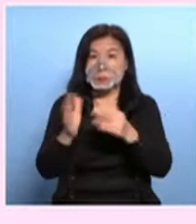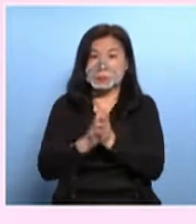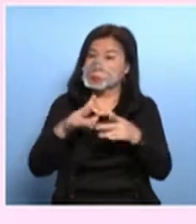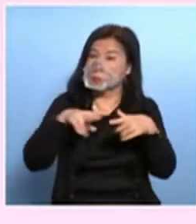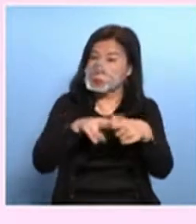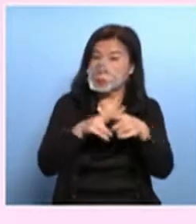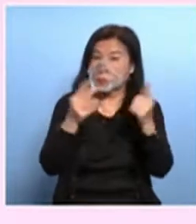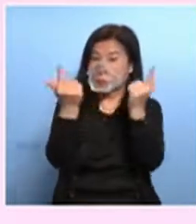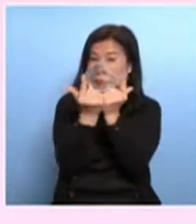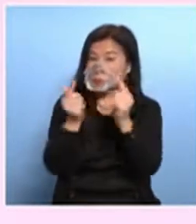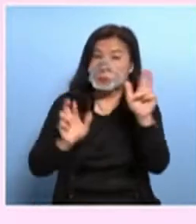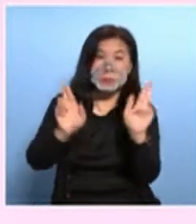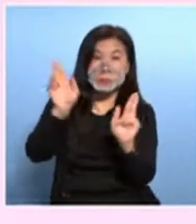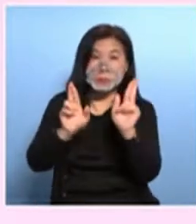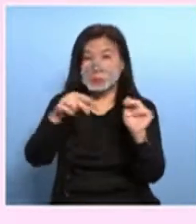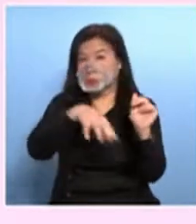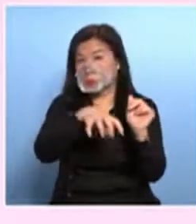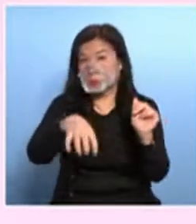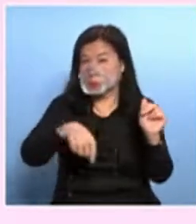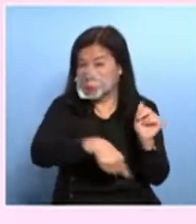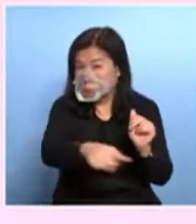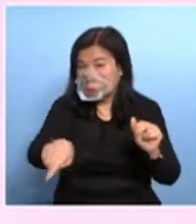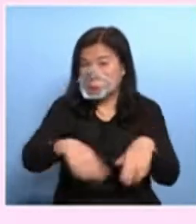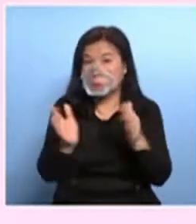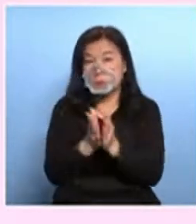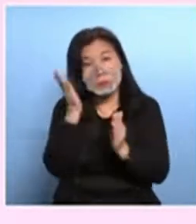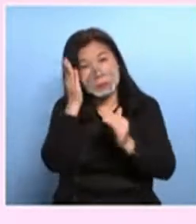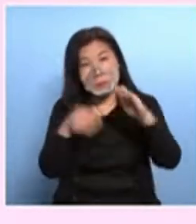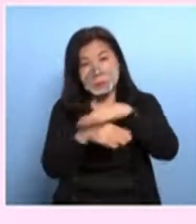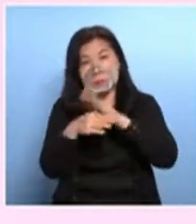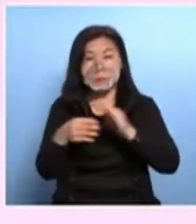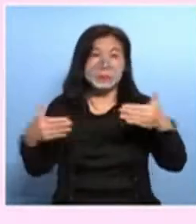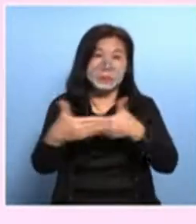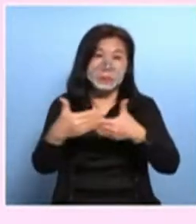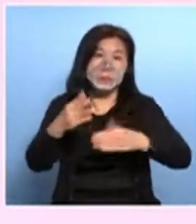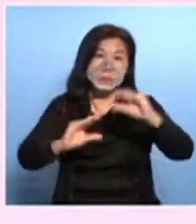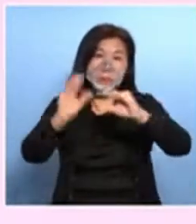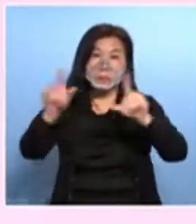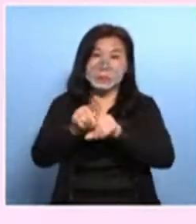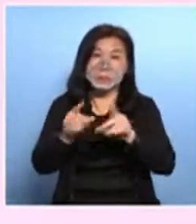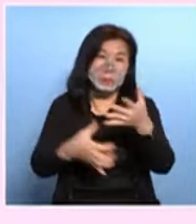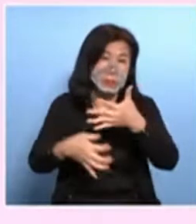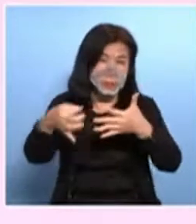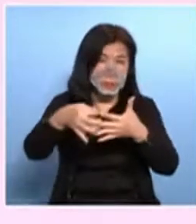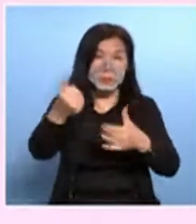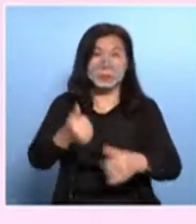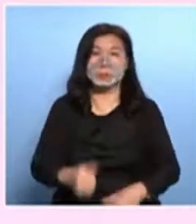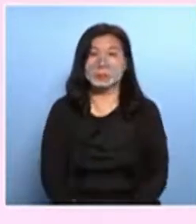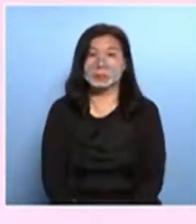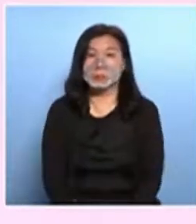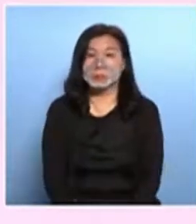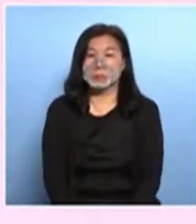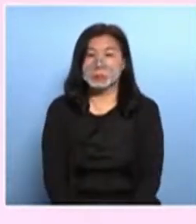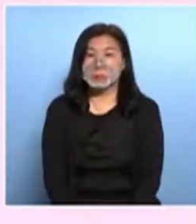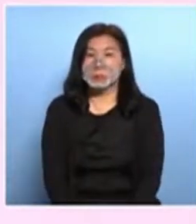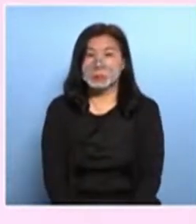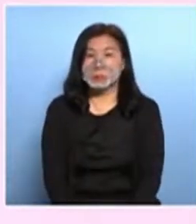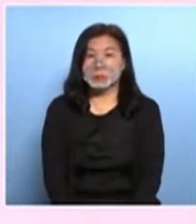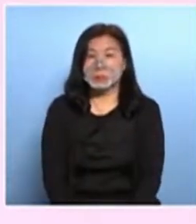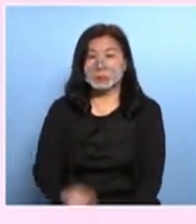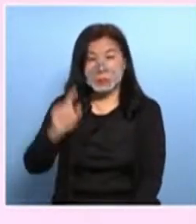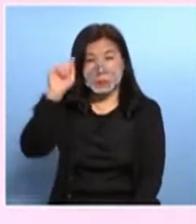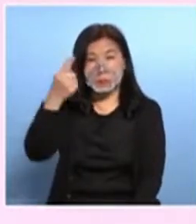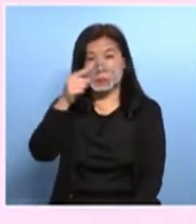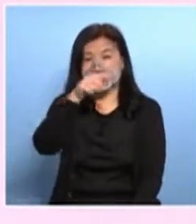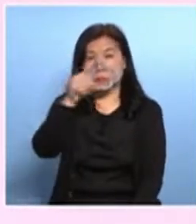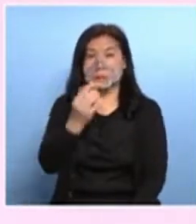Works Reserve Fund in order to expedite the implementation of infrastructure works relating to land, housing, and transportation within the Northern